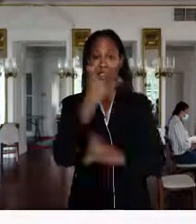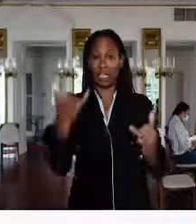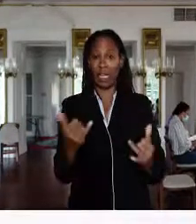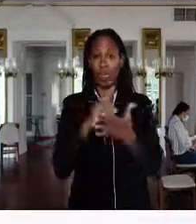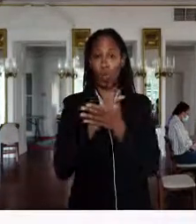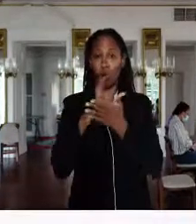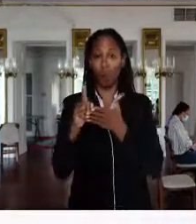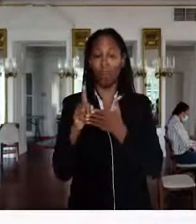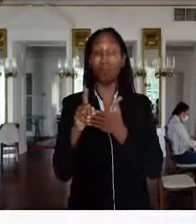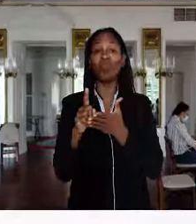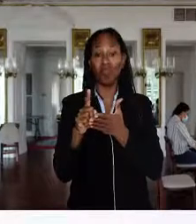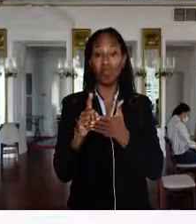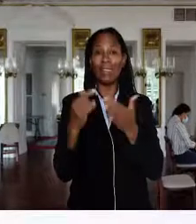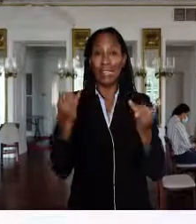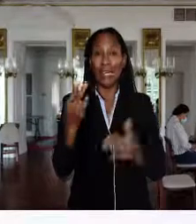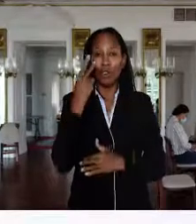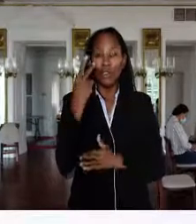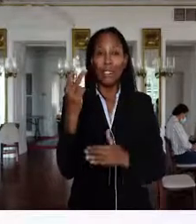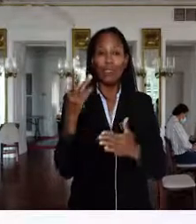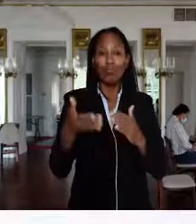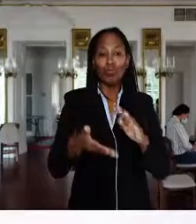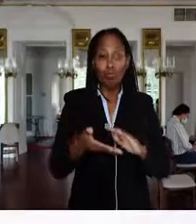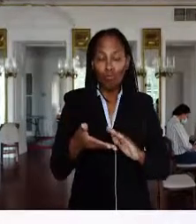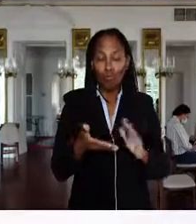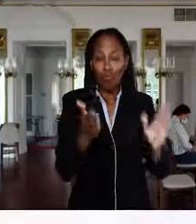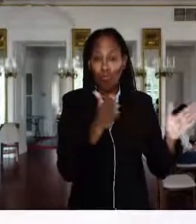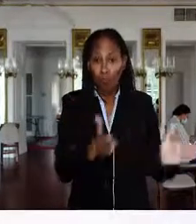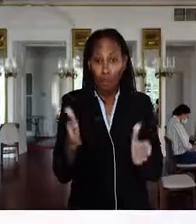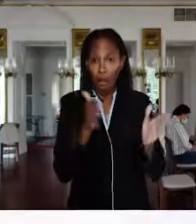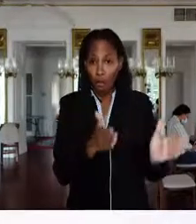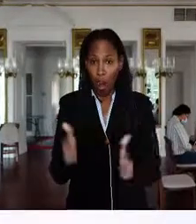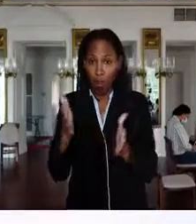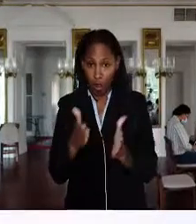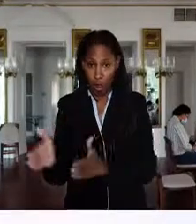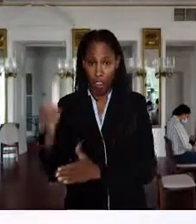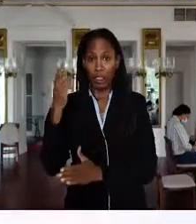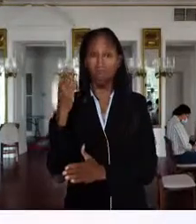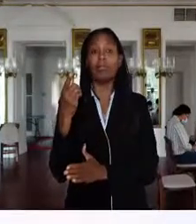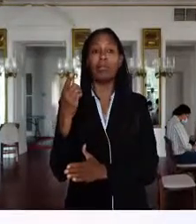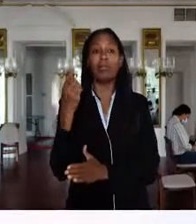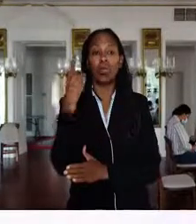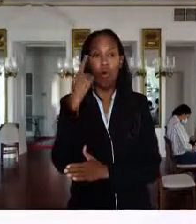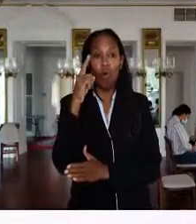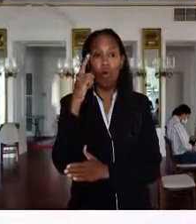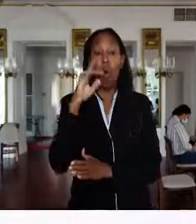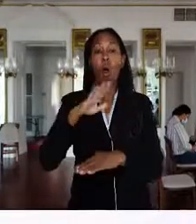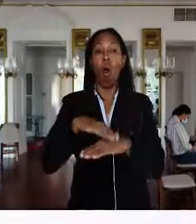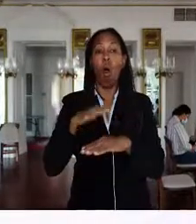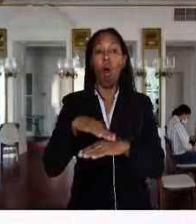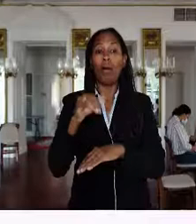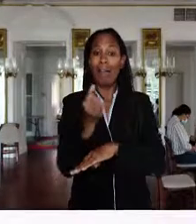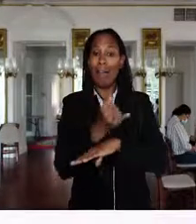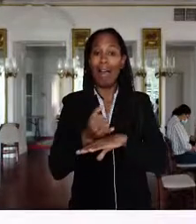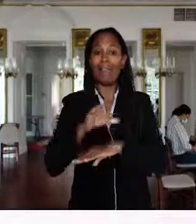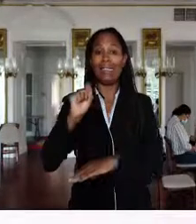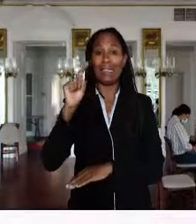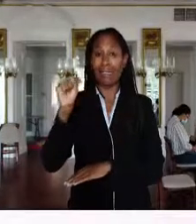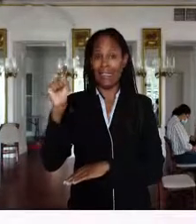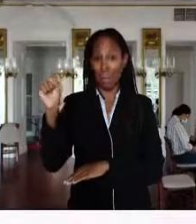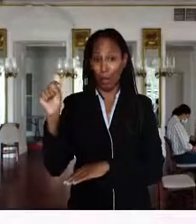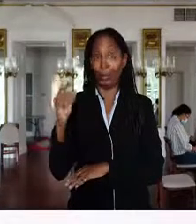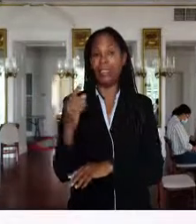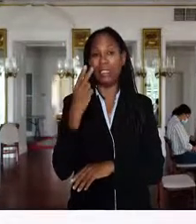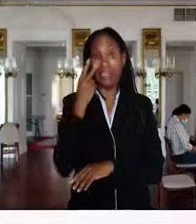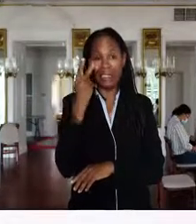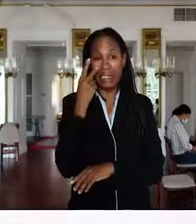finally seeing some progress in overcoming the most recent surge on the island of St. Thomas, which is fantastic news.